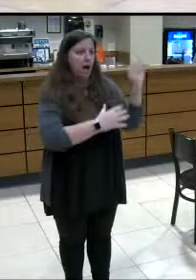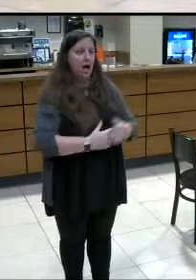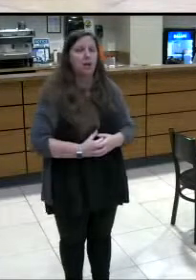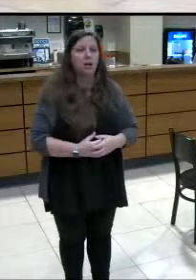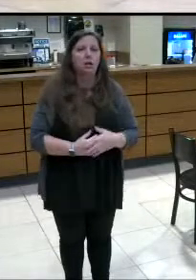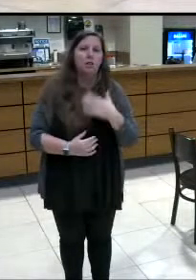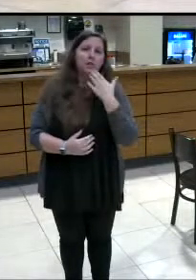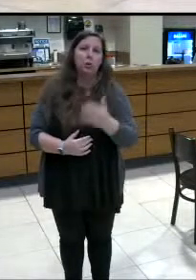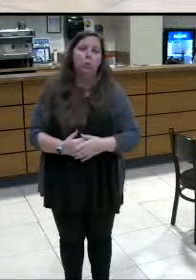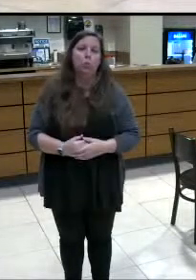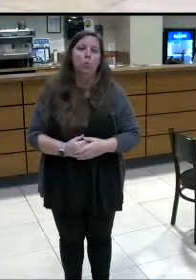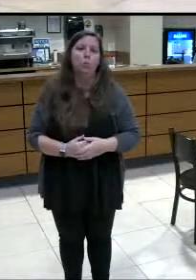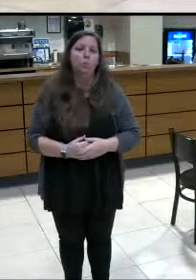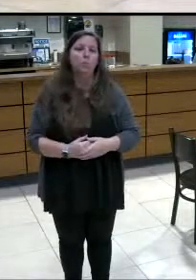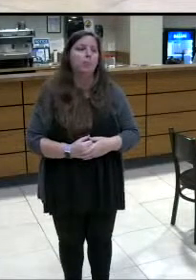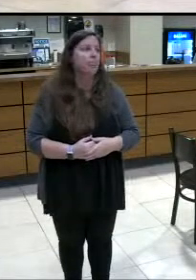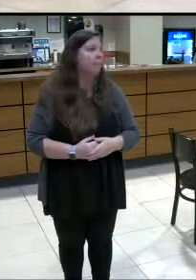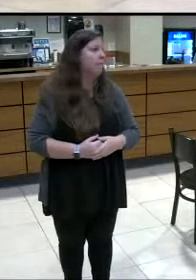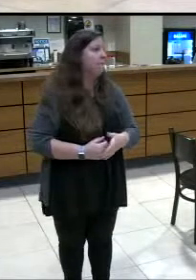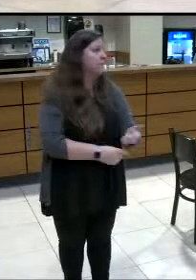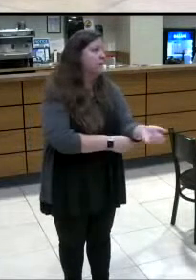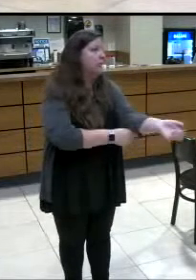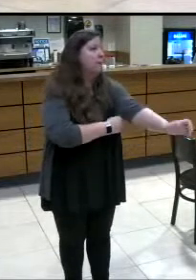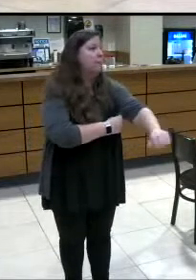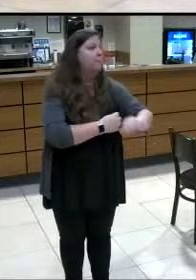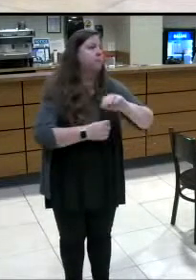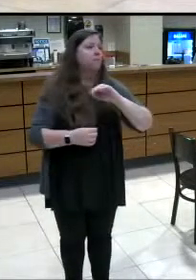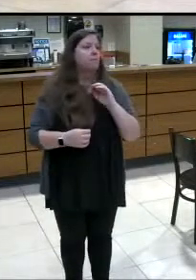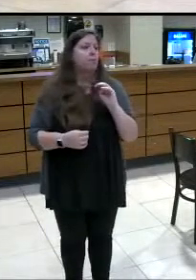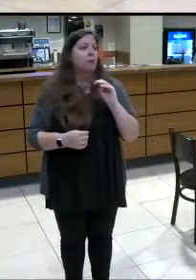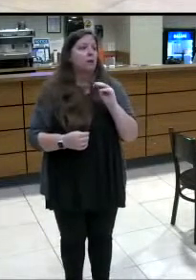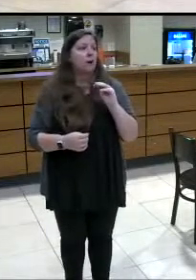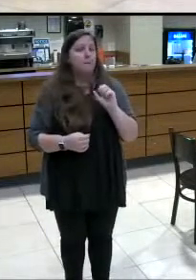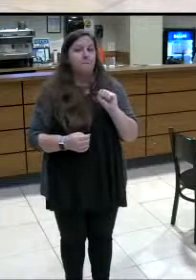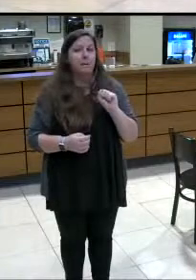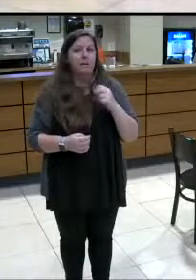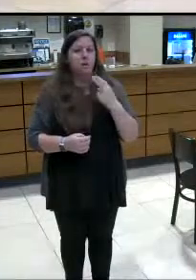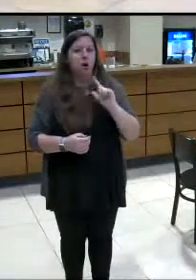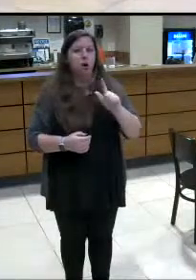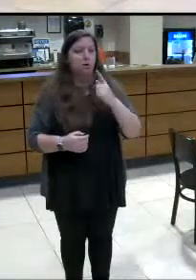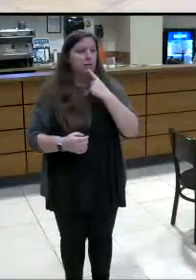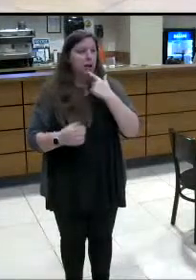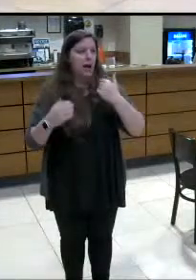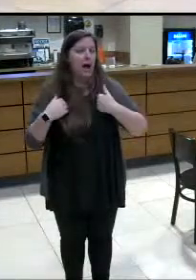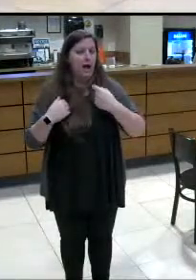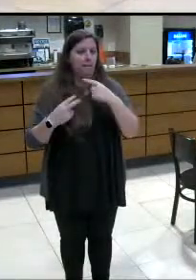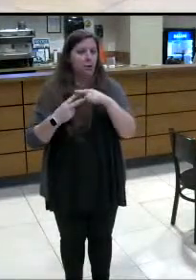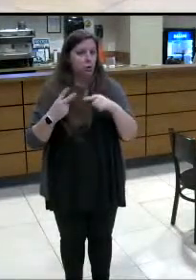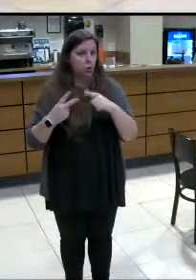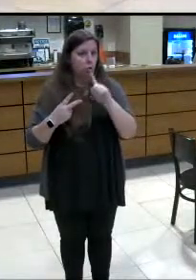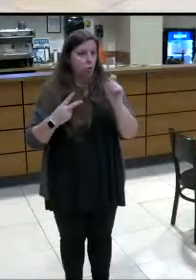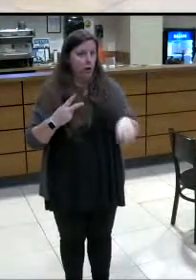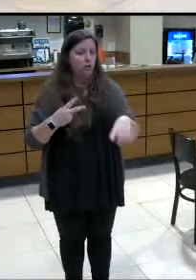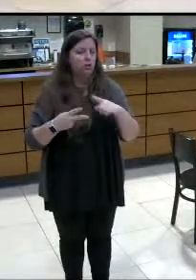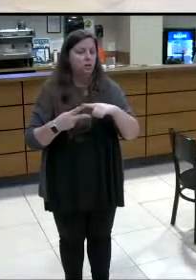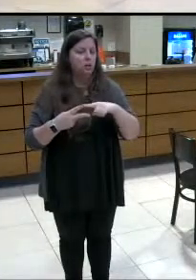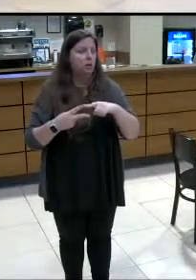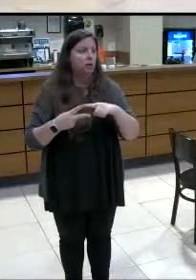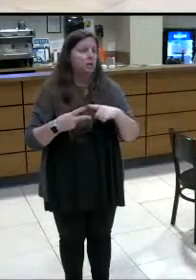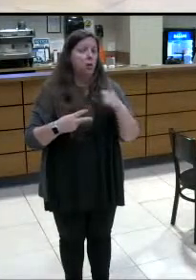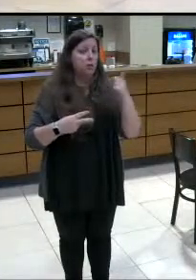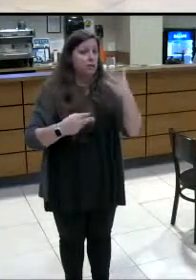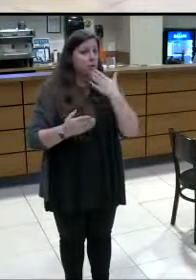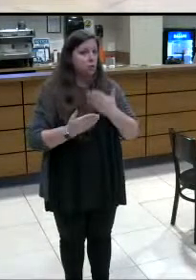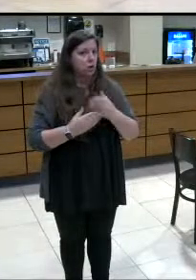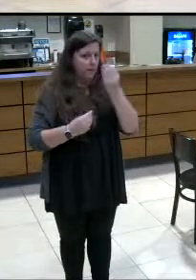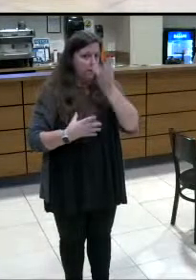welcome. I have 2 questions. Yes. So when we look at the example of the goals, this is some really good information. So